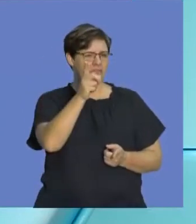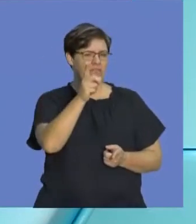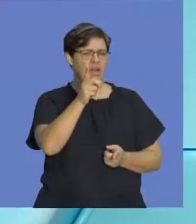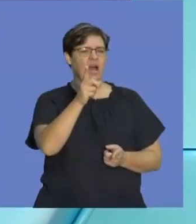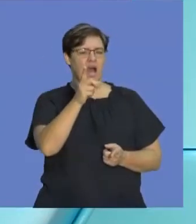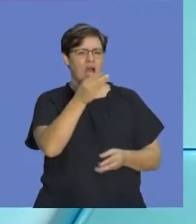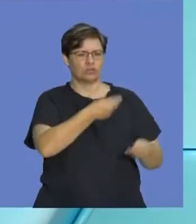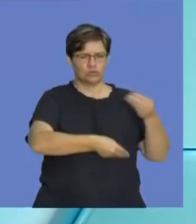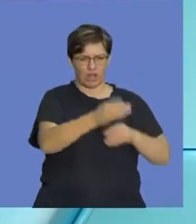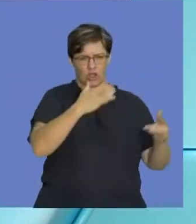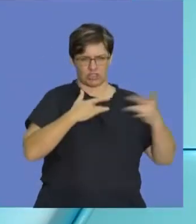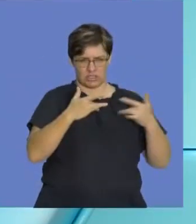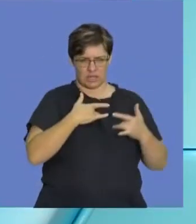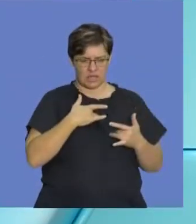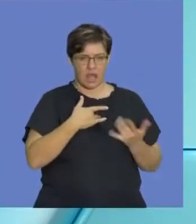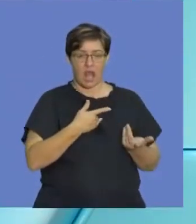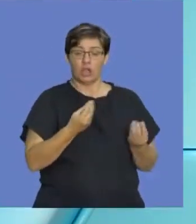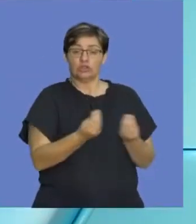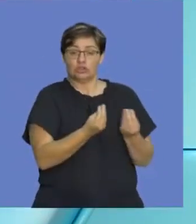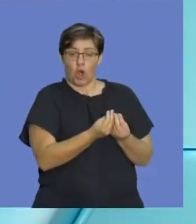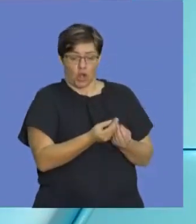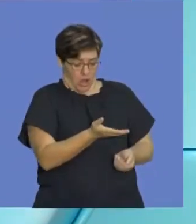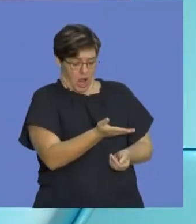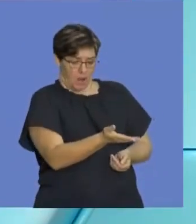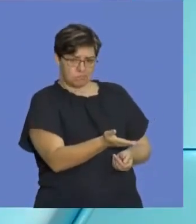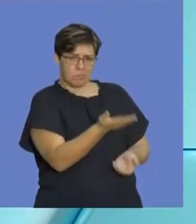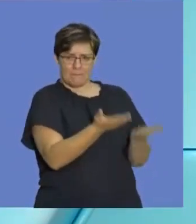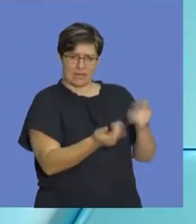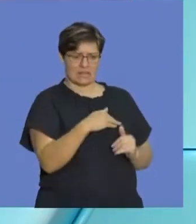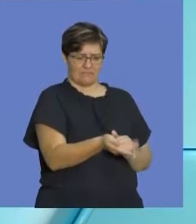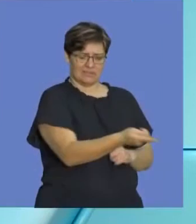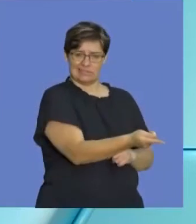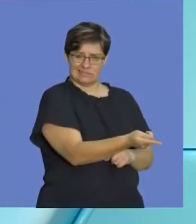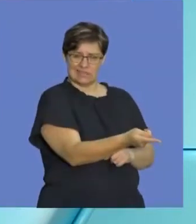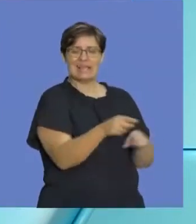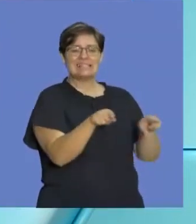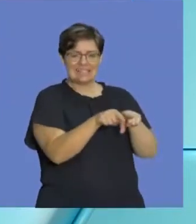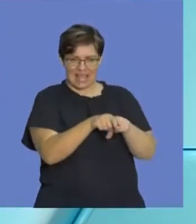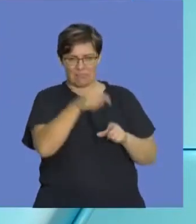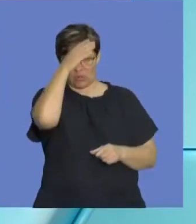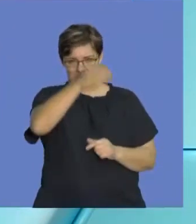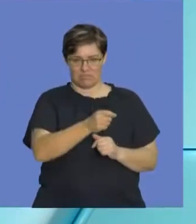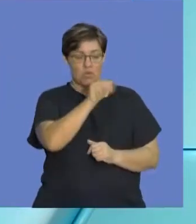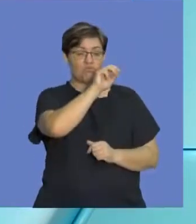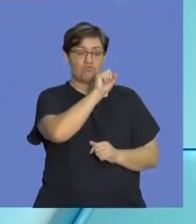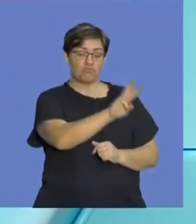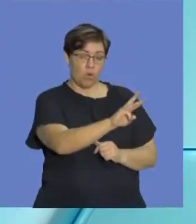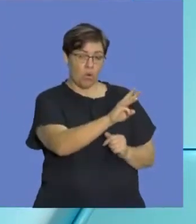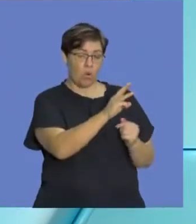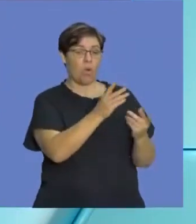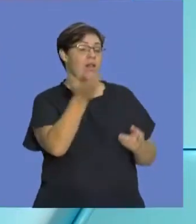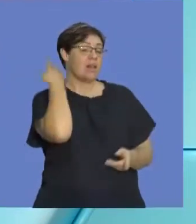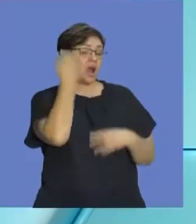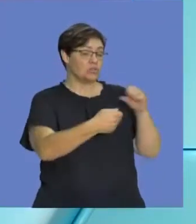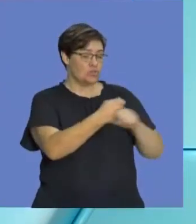concern and you have a balance of stock at the beginning of the year. Same concept. You have raw materials that you had